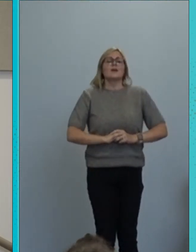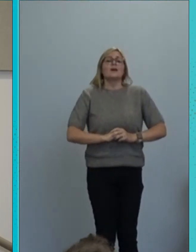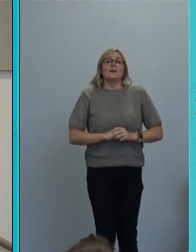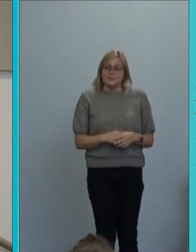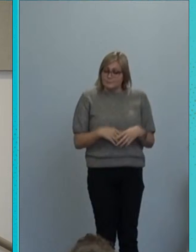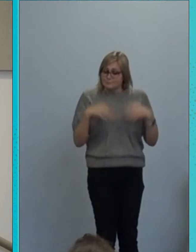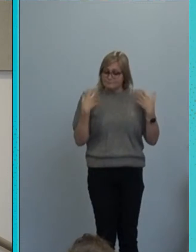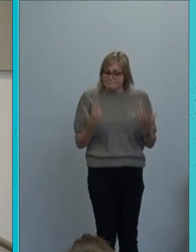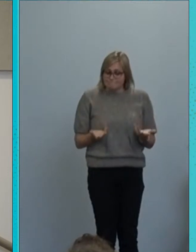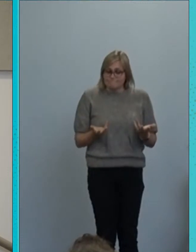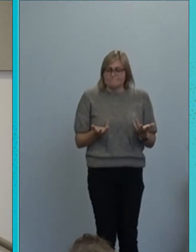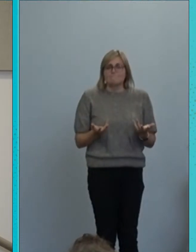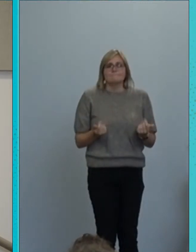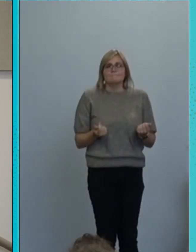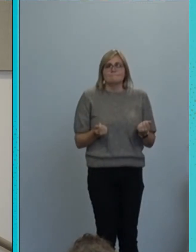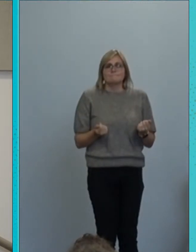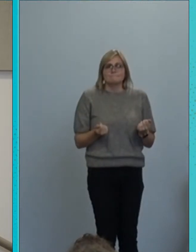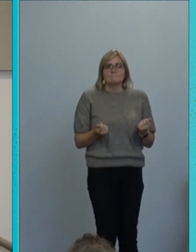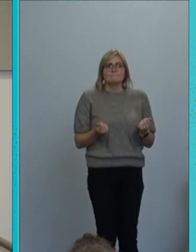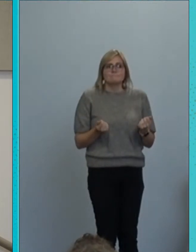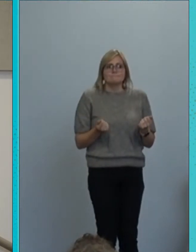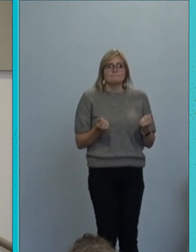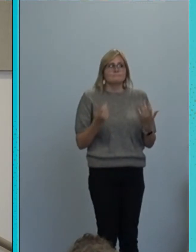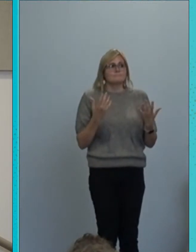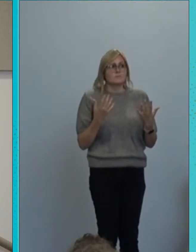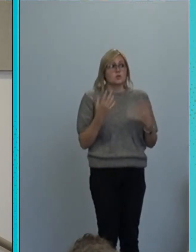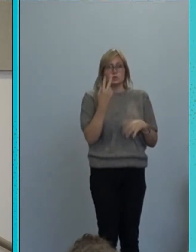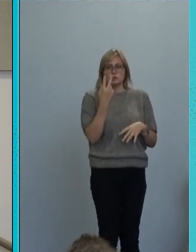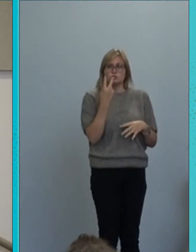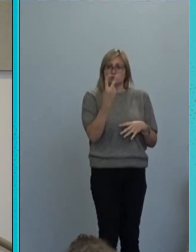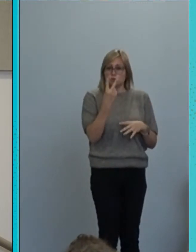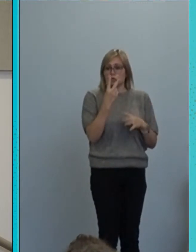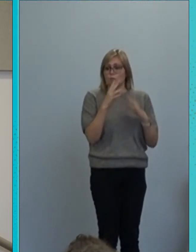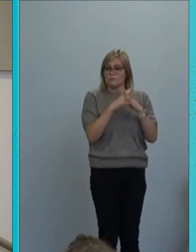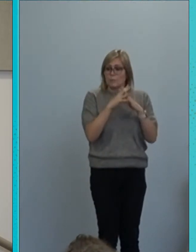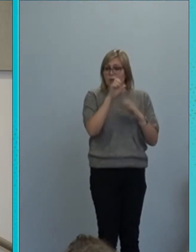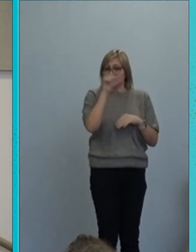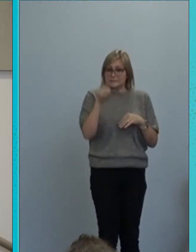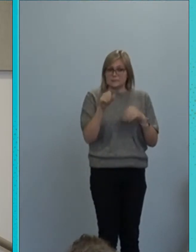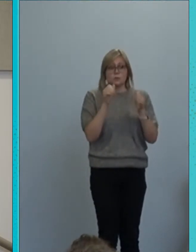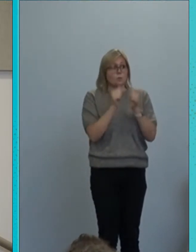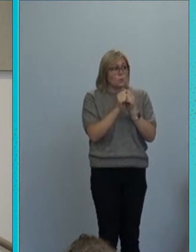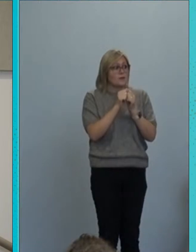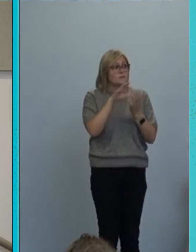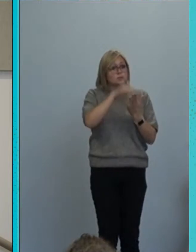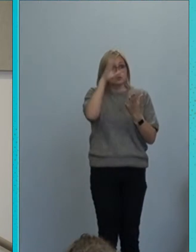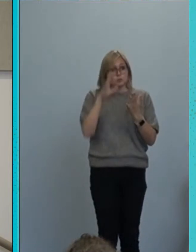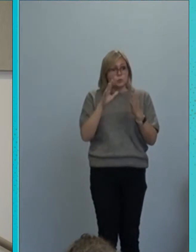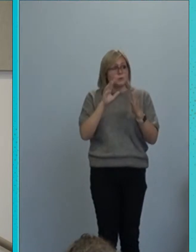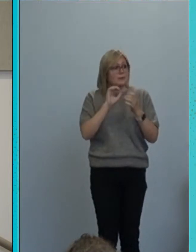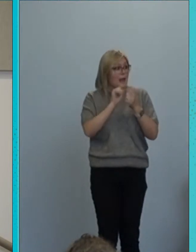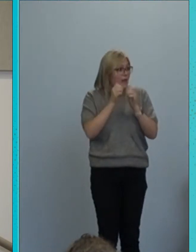So, spending the better part of 2 seasons with the student athletes, right? You followed them.